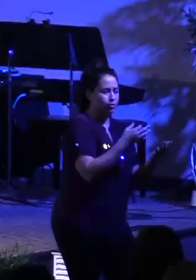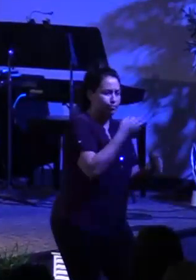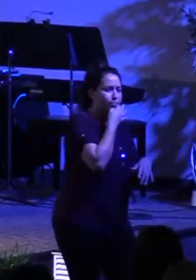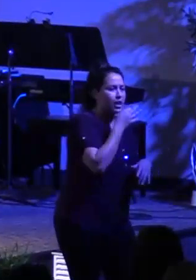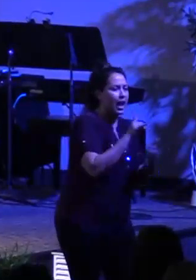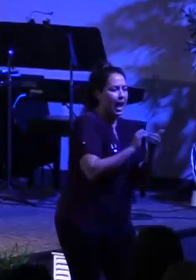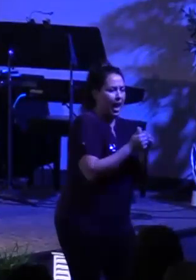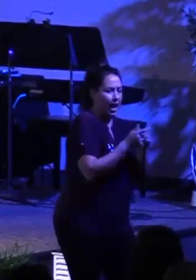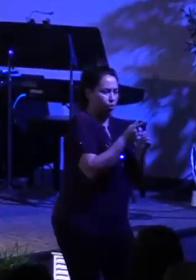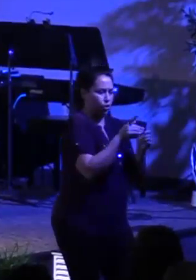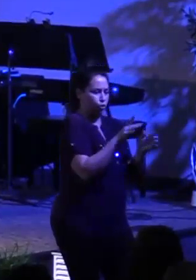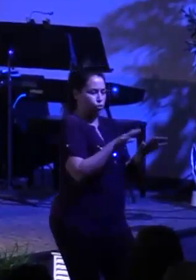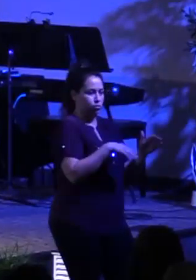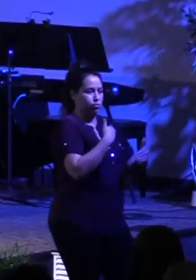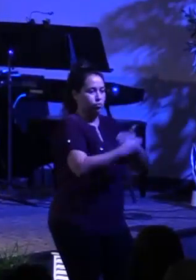Ask yourself that.